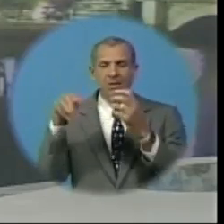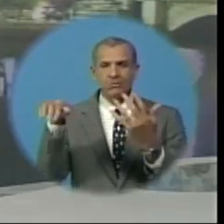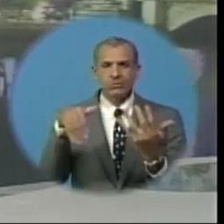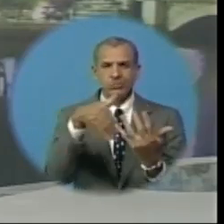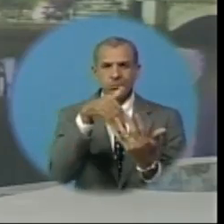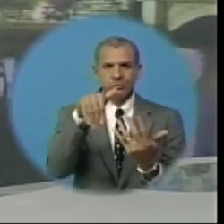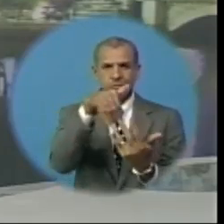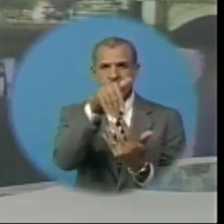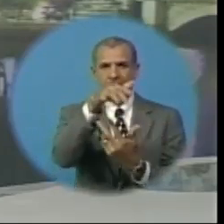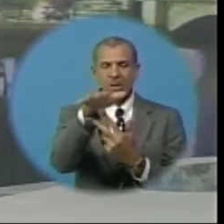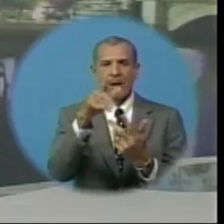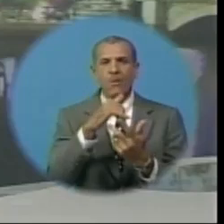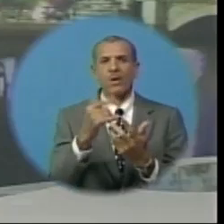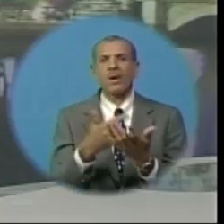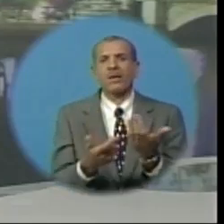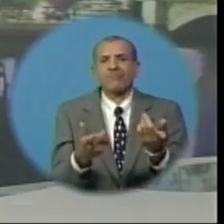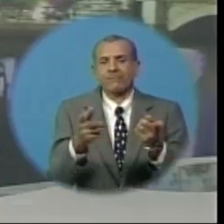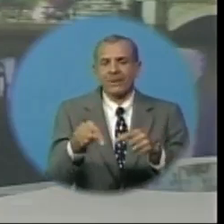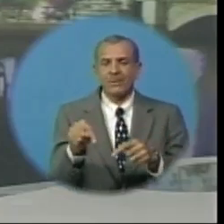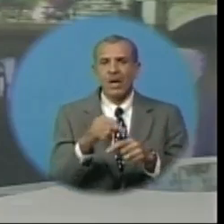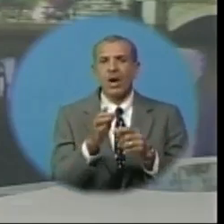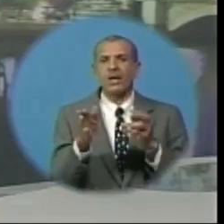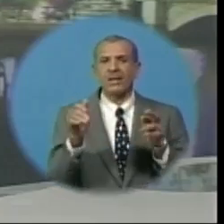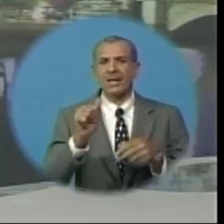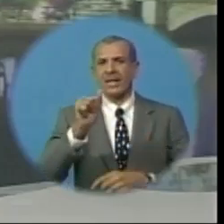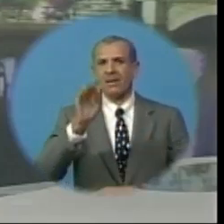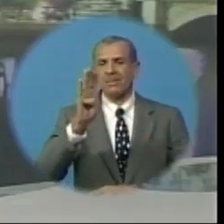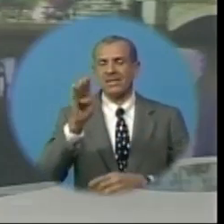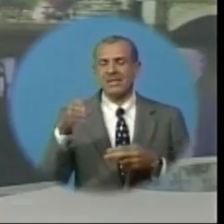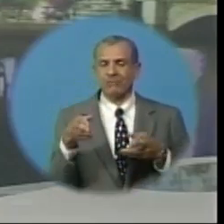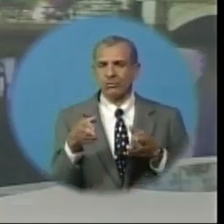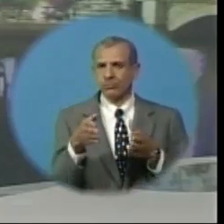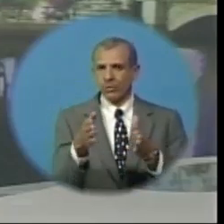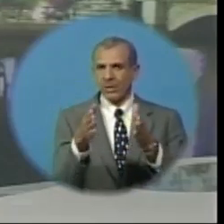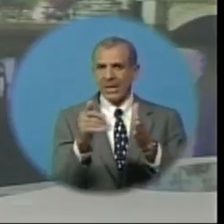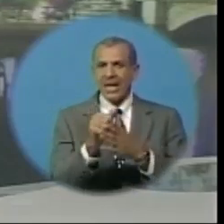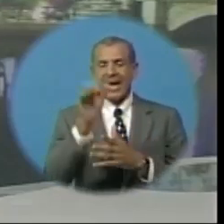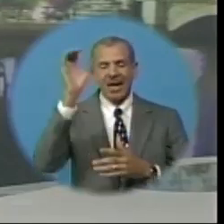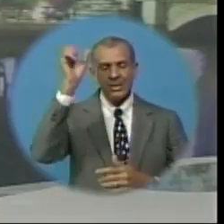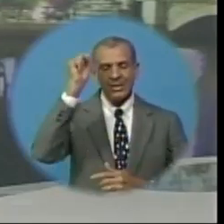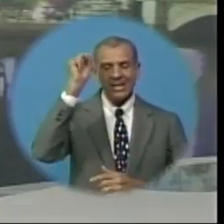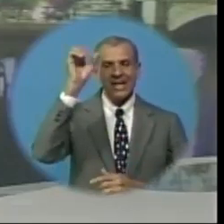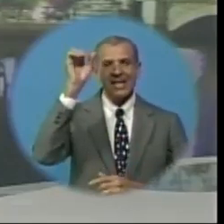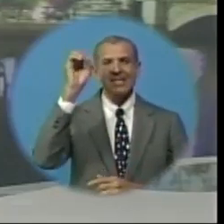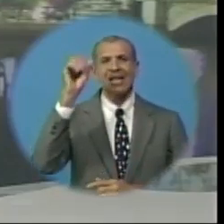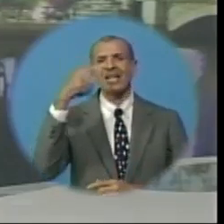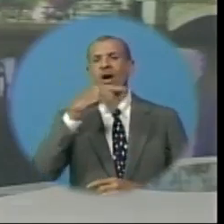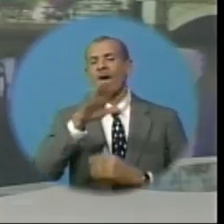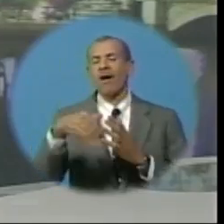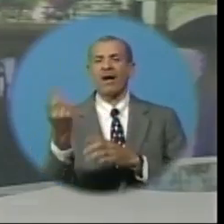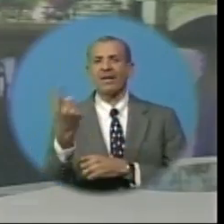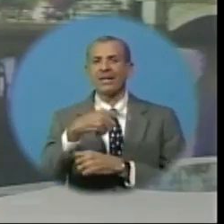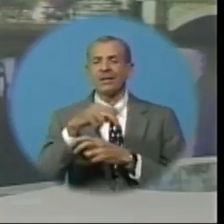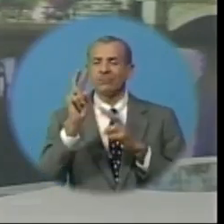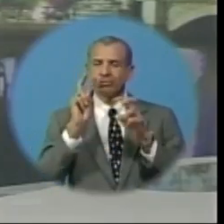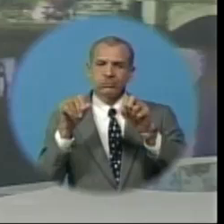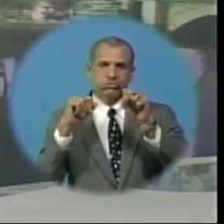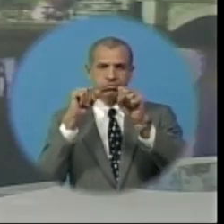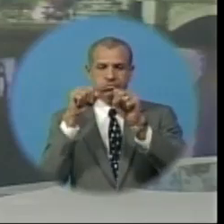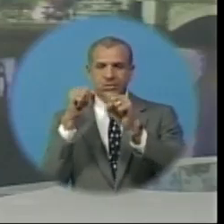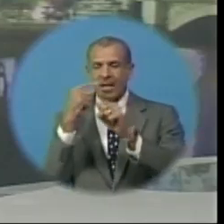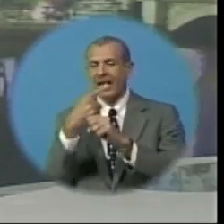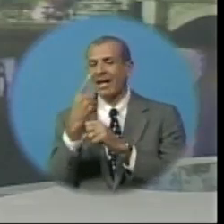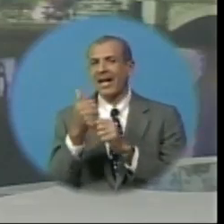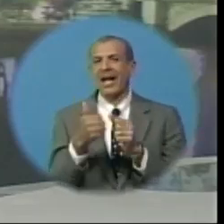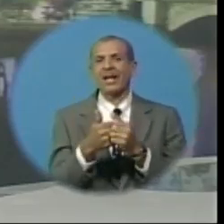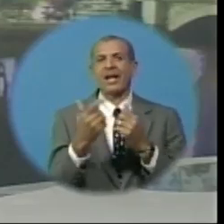circulating of the encounter which occurred on the ABC highway. Our Shane Seeley has been on the road all day following that story and joins